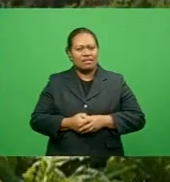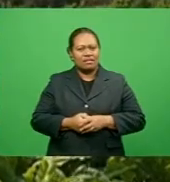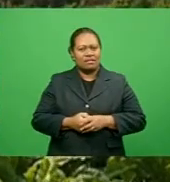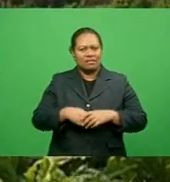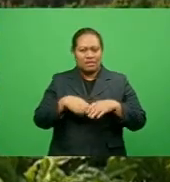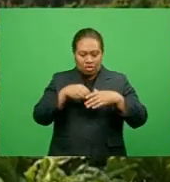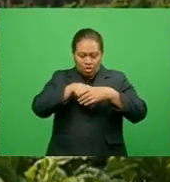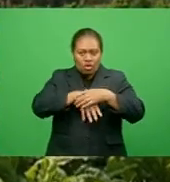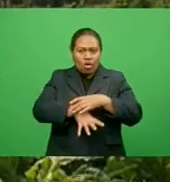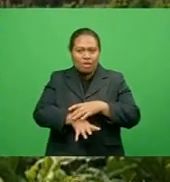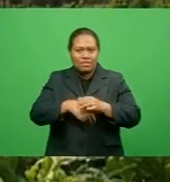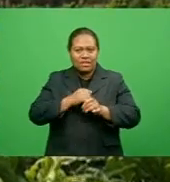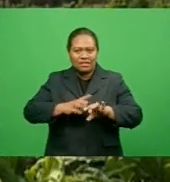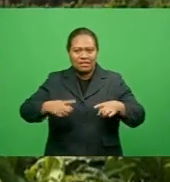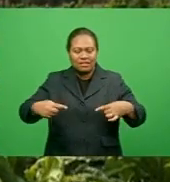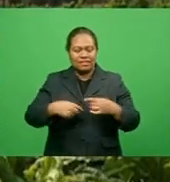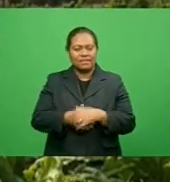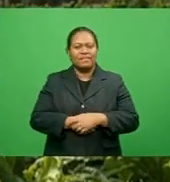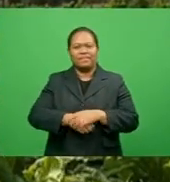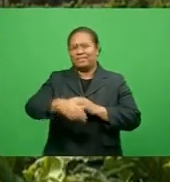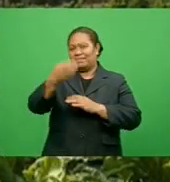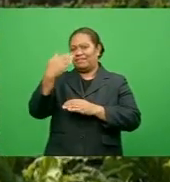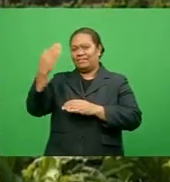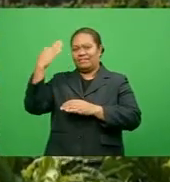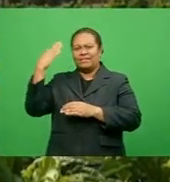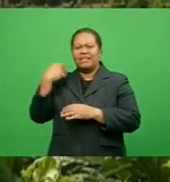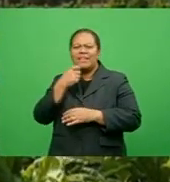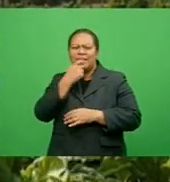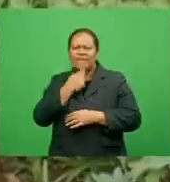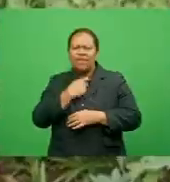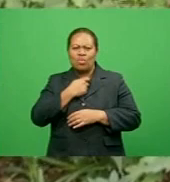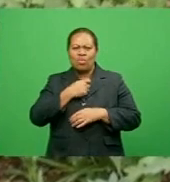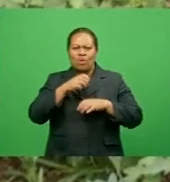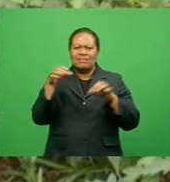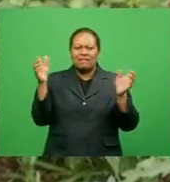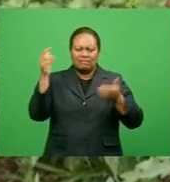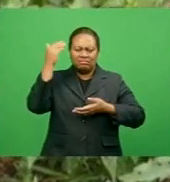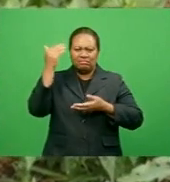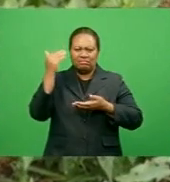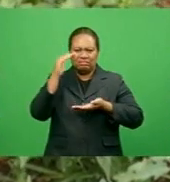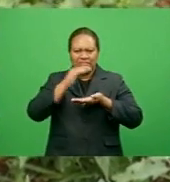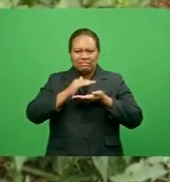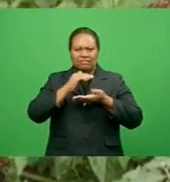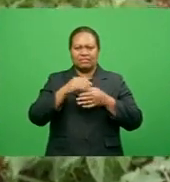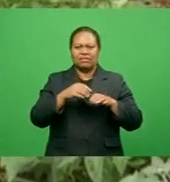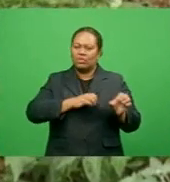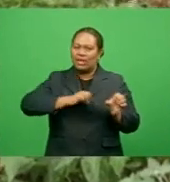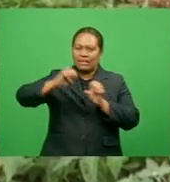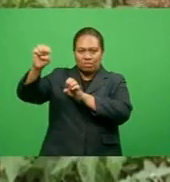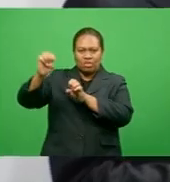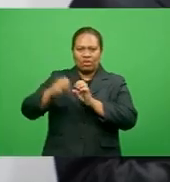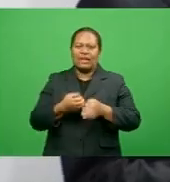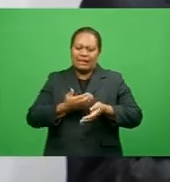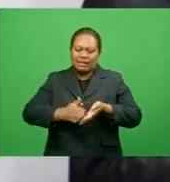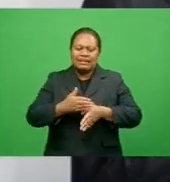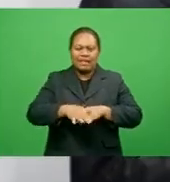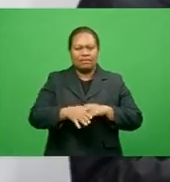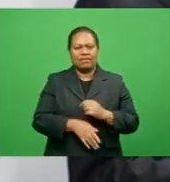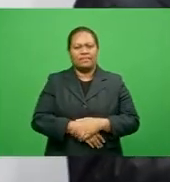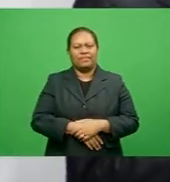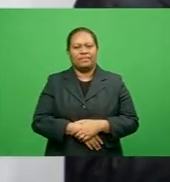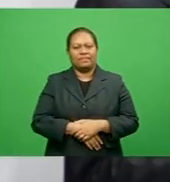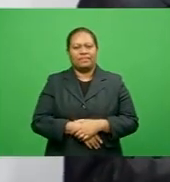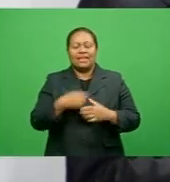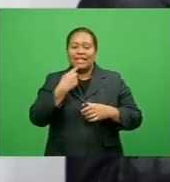crops which a few years back there was a shortage, for example, dalo and cassava. So that has been turned around. He adds